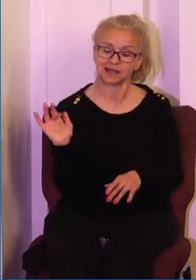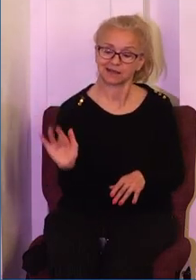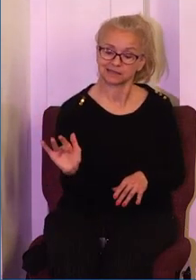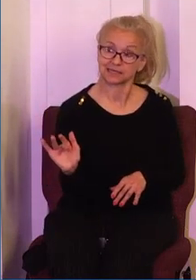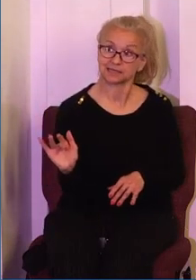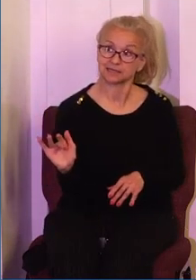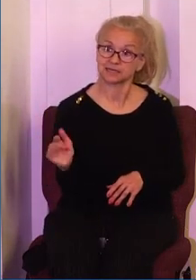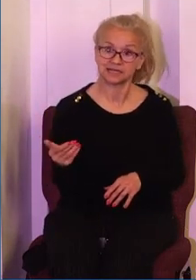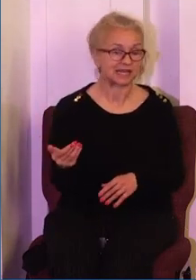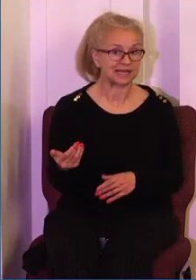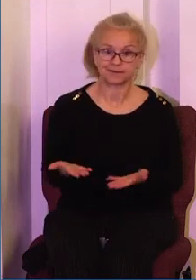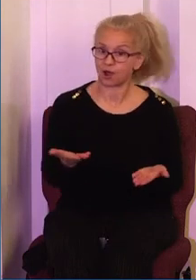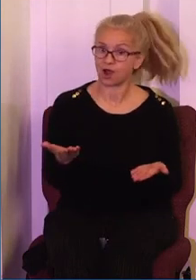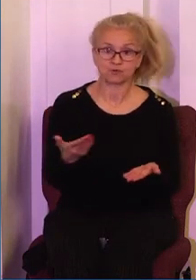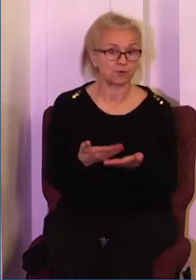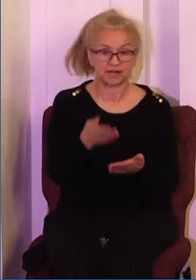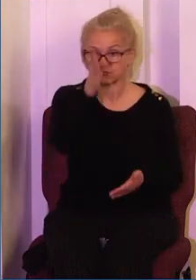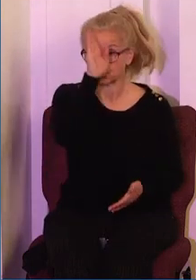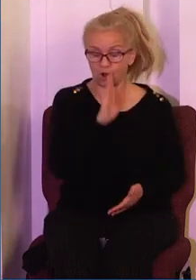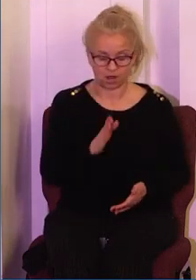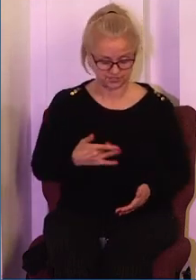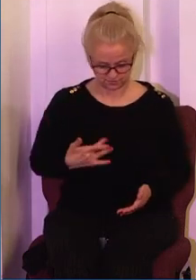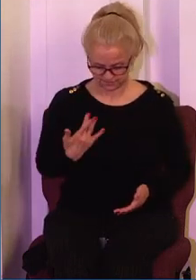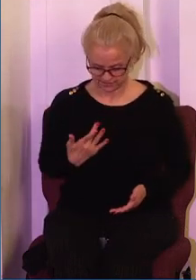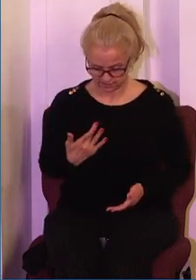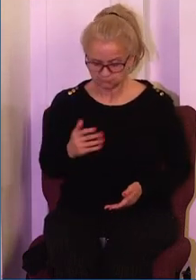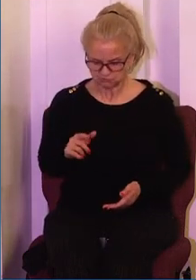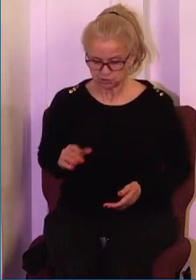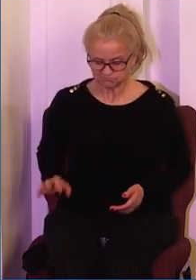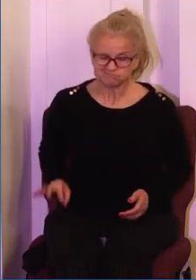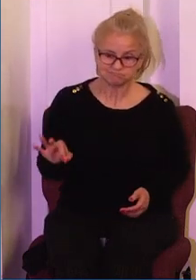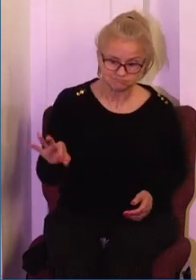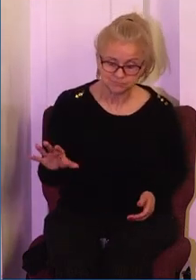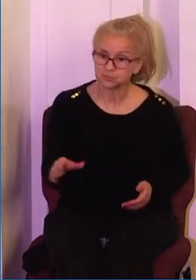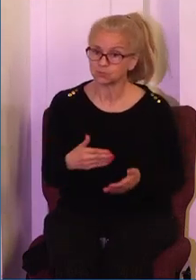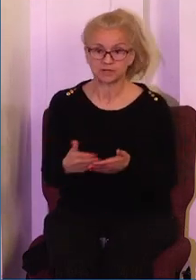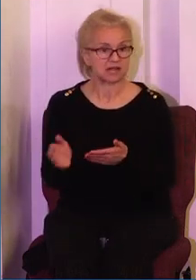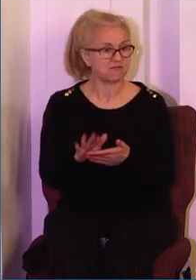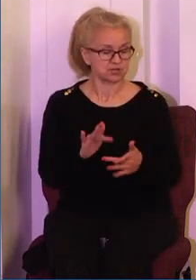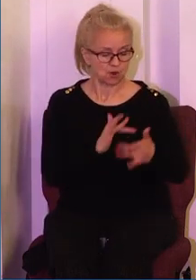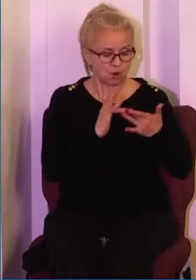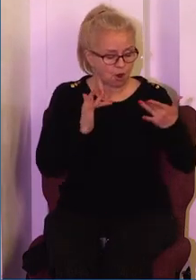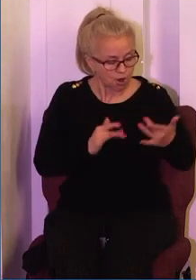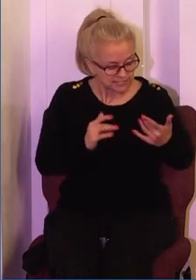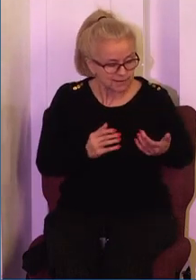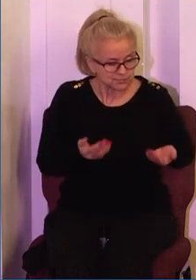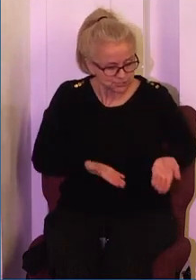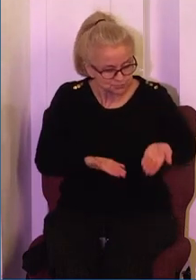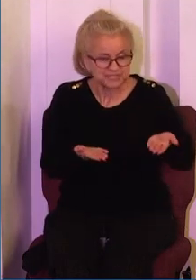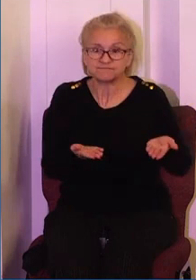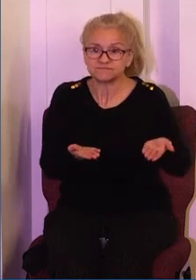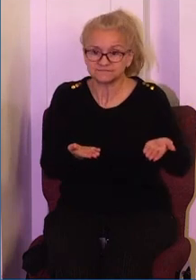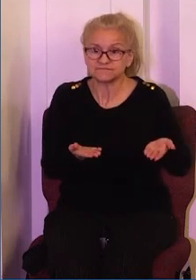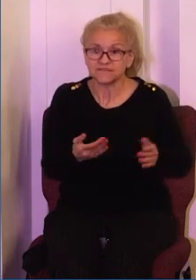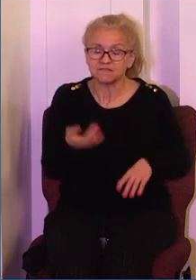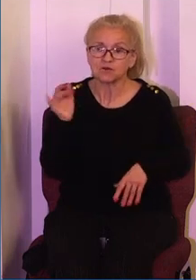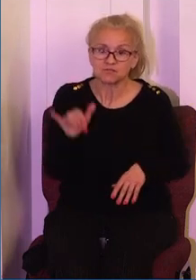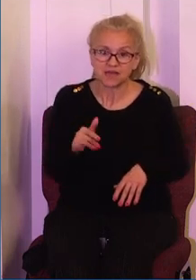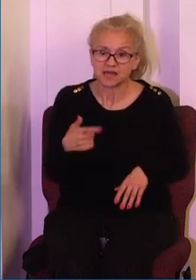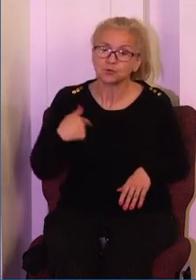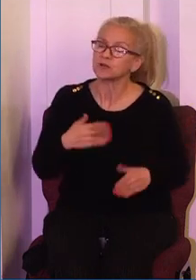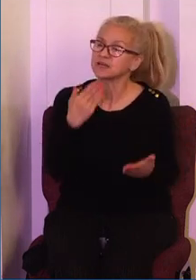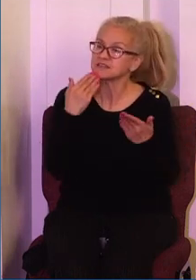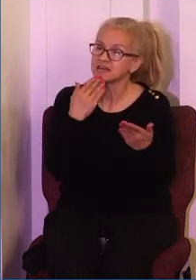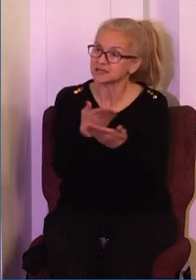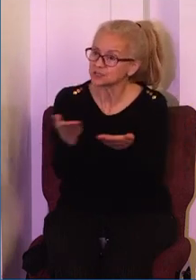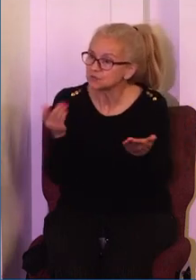pledge whatever God is leading you to pledge, whatever your heart is able to pledge. And for that, we thank you.